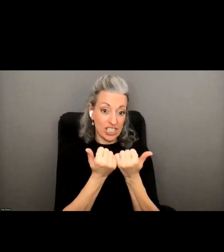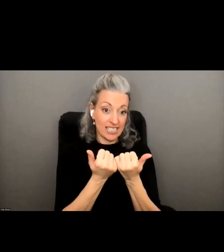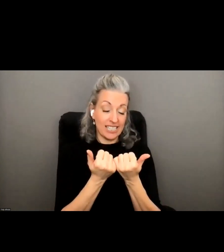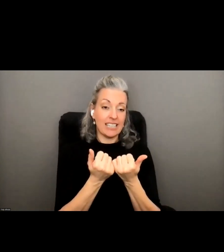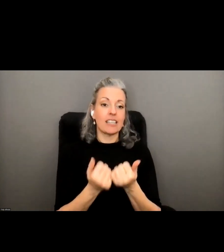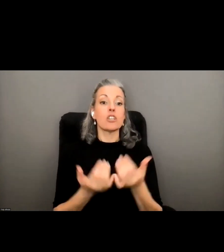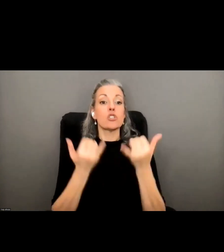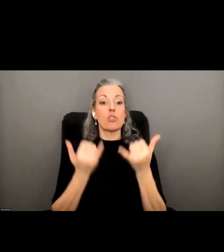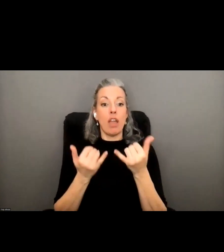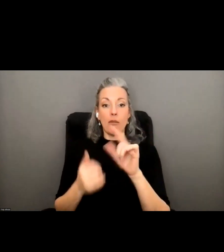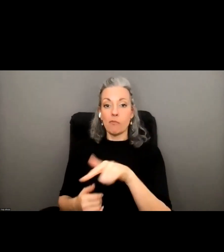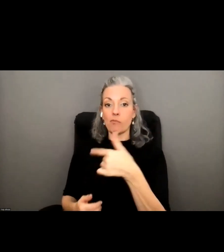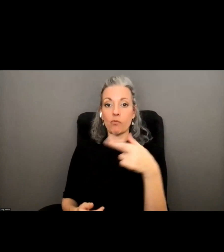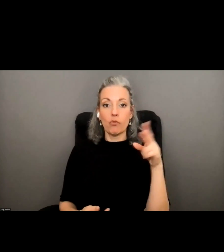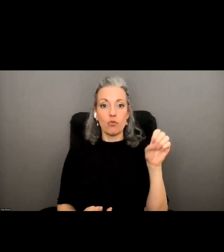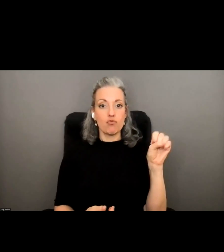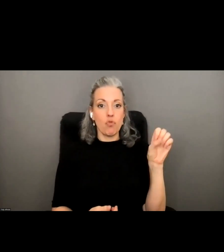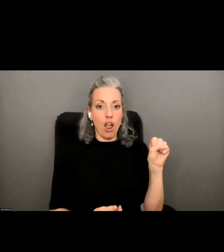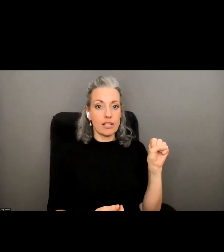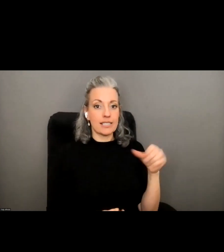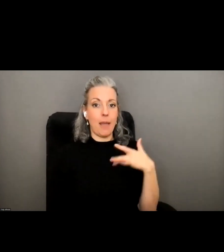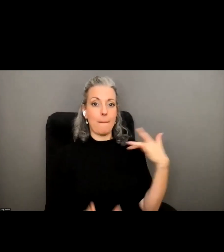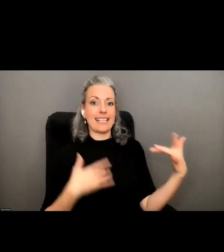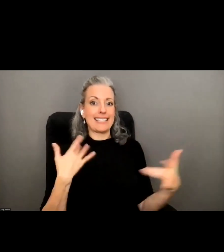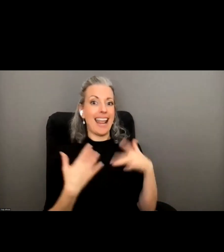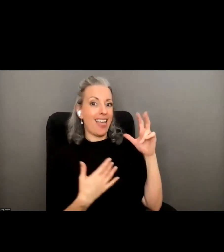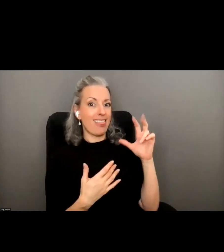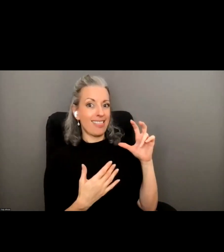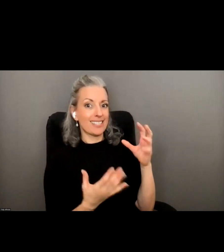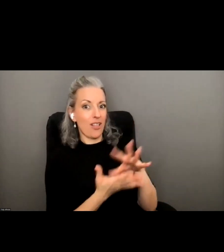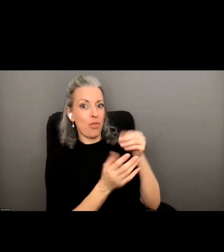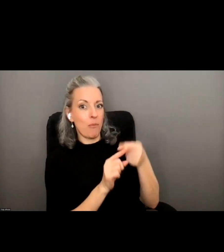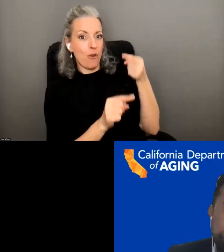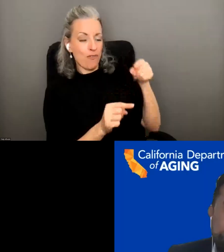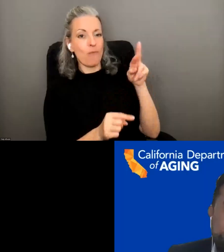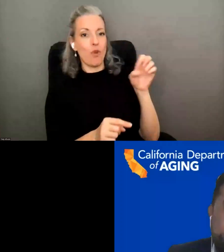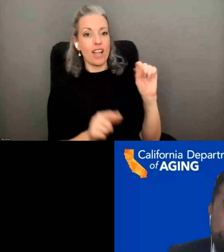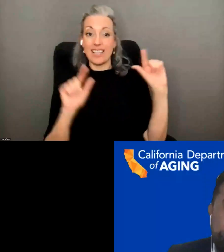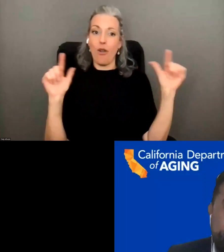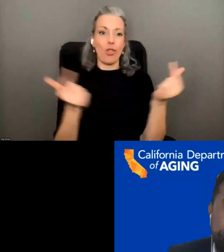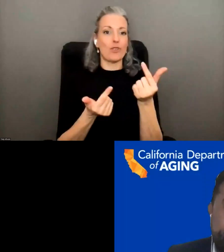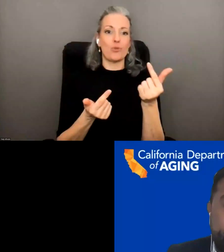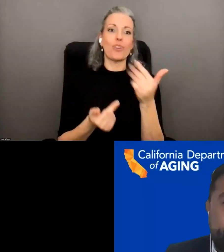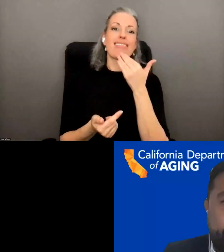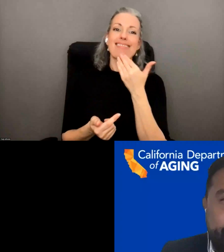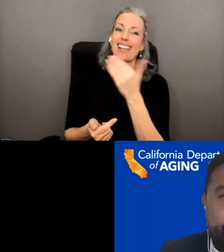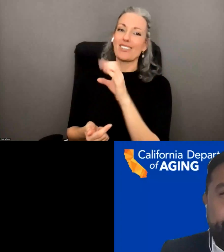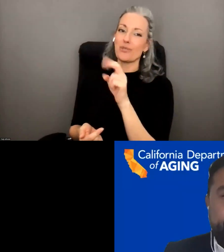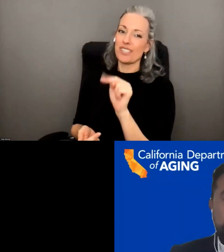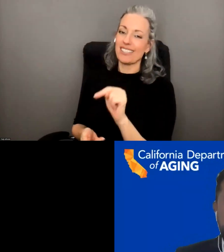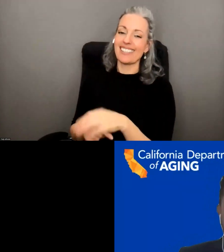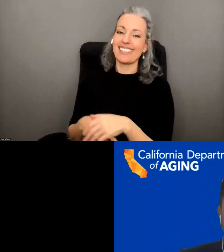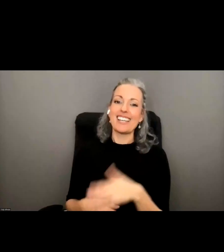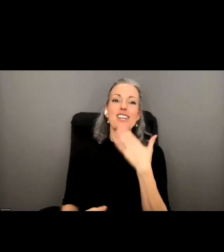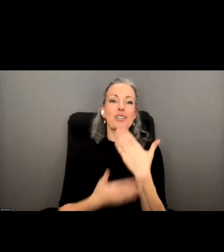it back to Ross, and I'm excited to listen and learn more today from all of you. Thank you. Thank you, Susan. So much going on. Good